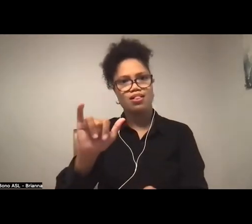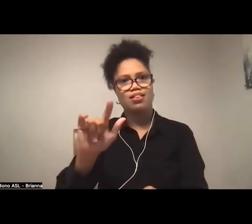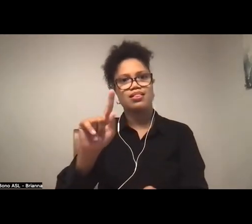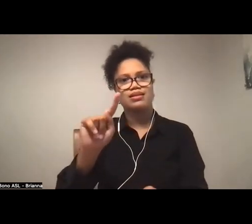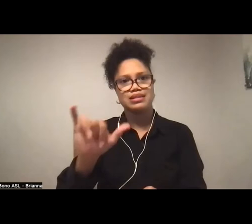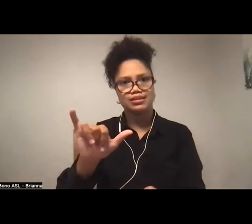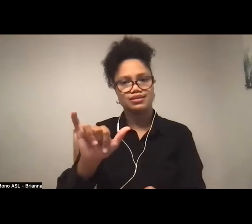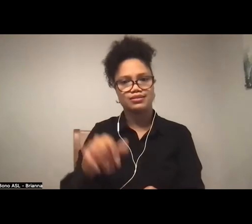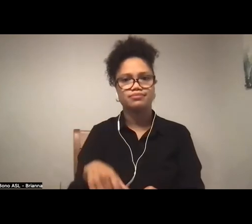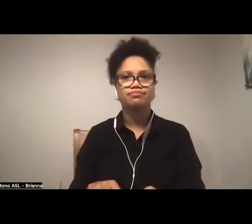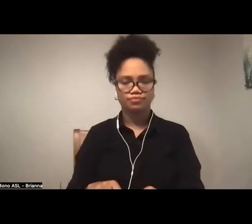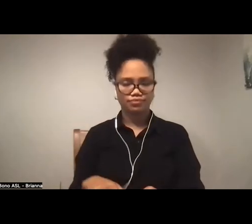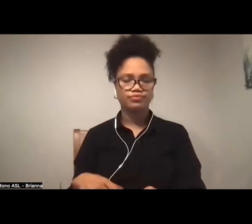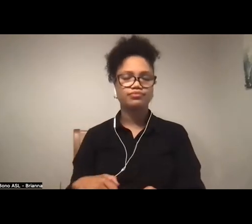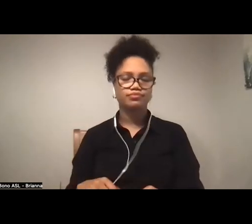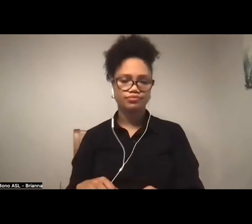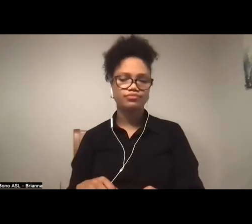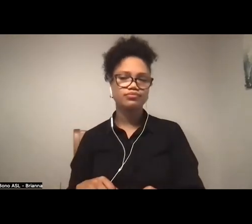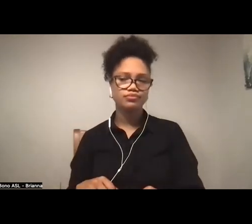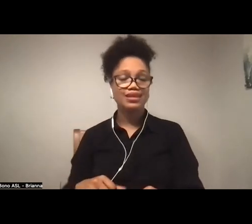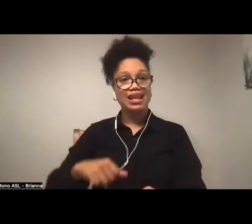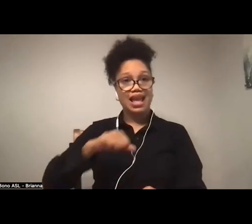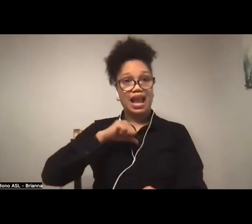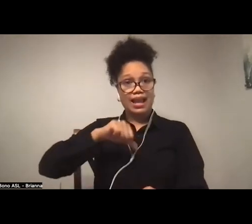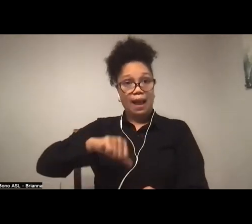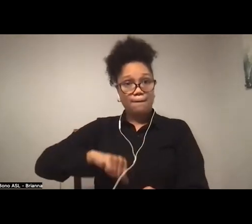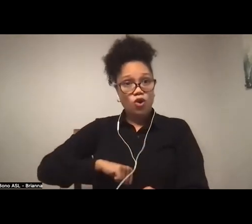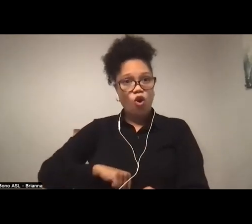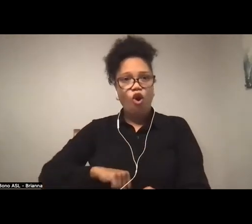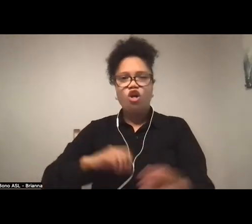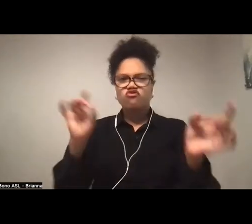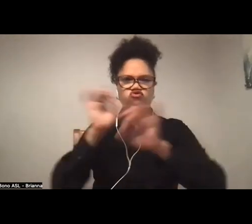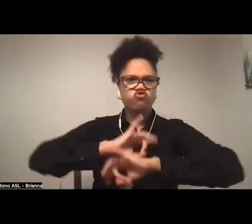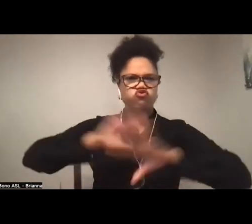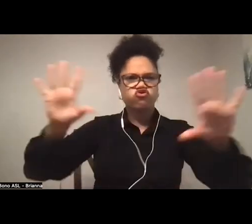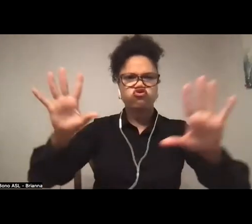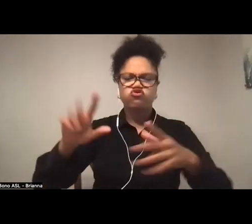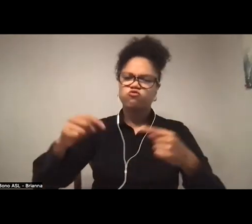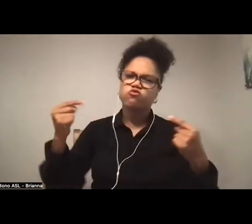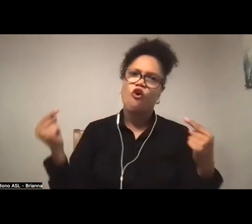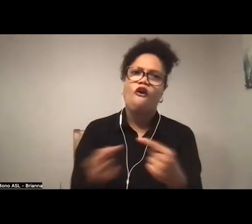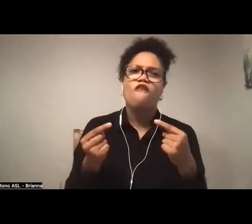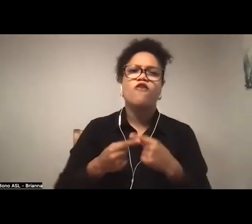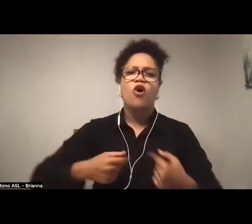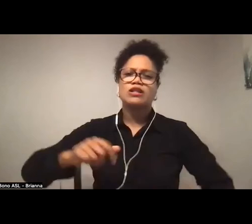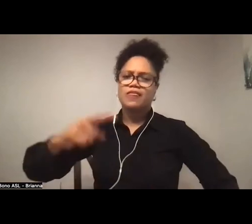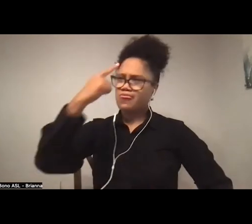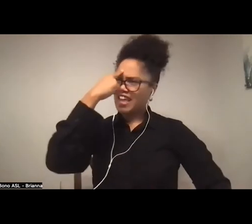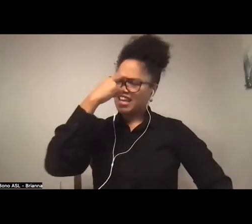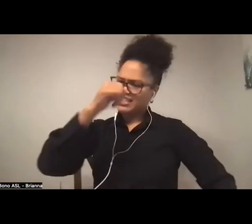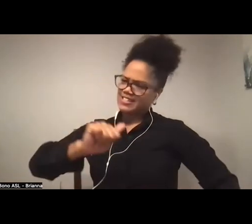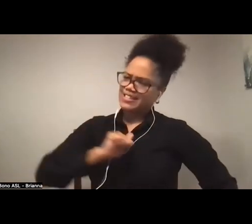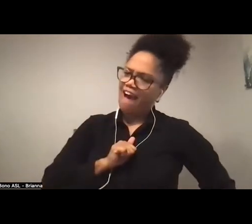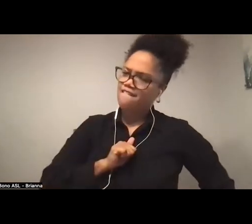notion of reckless and rampant and harmful individualism, right? Where